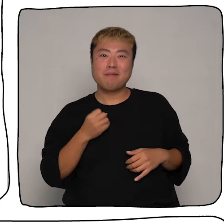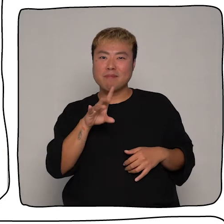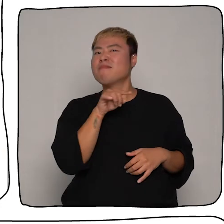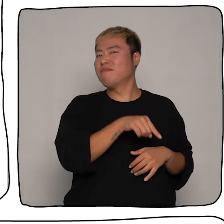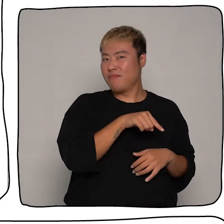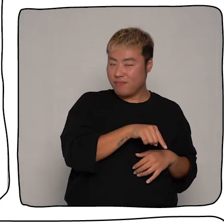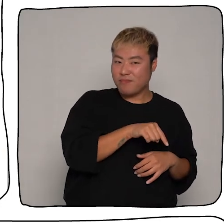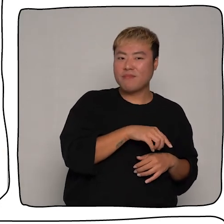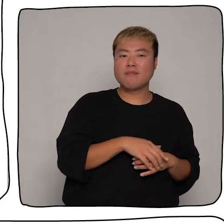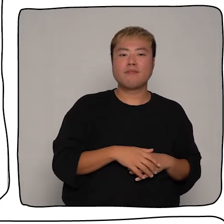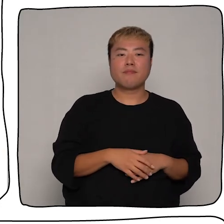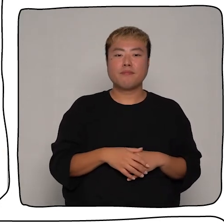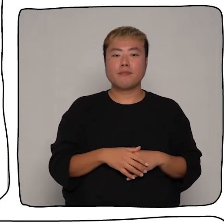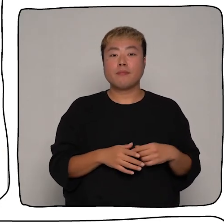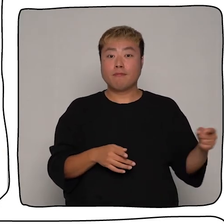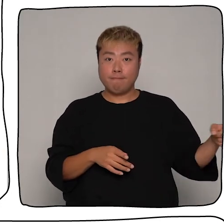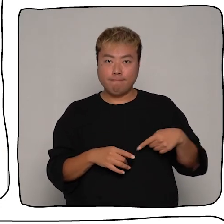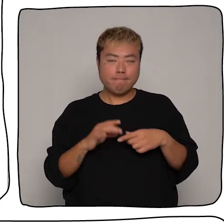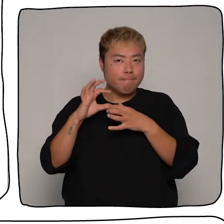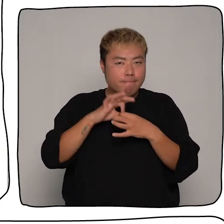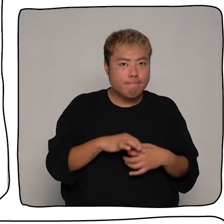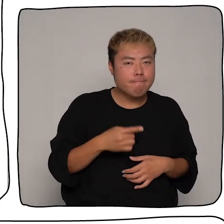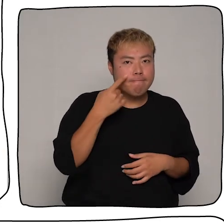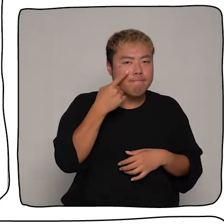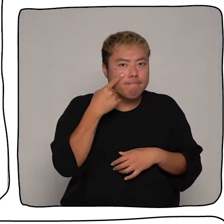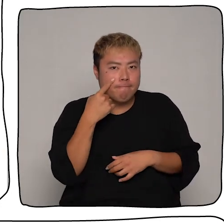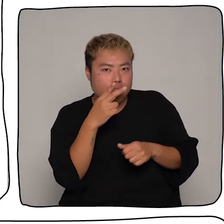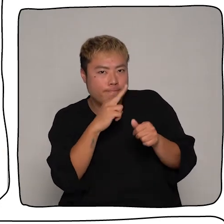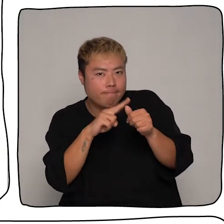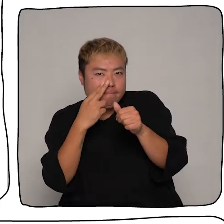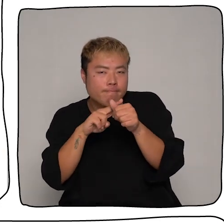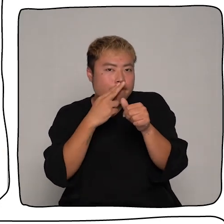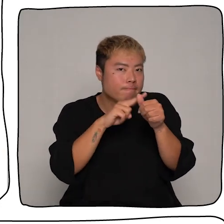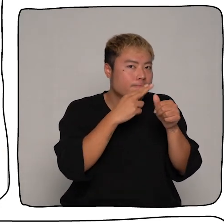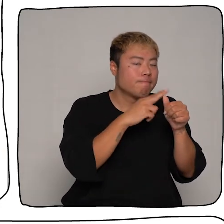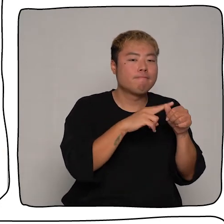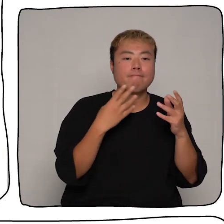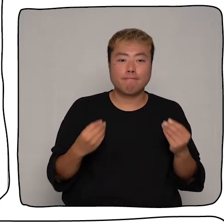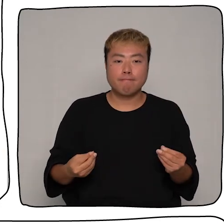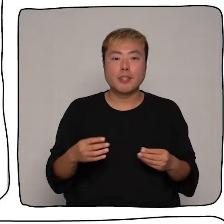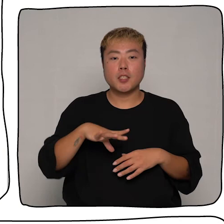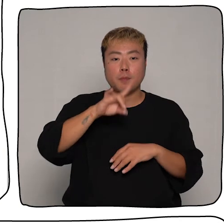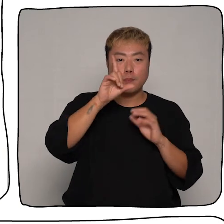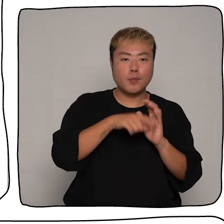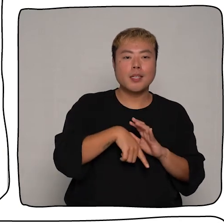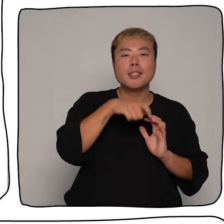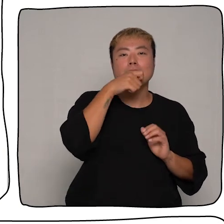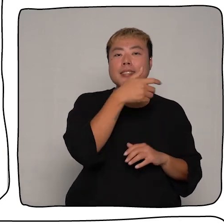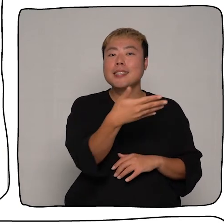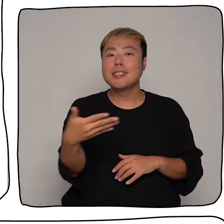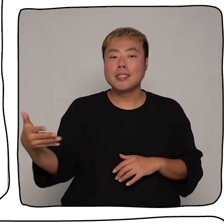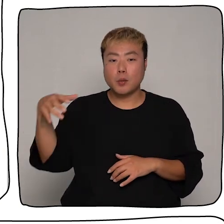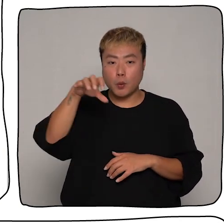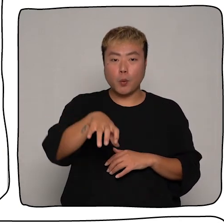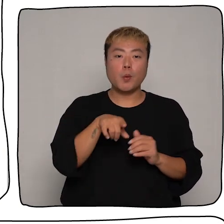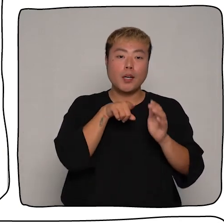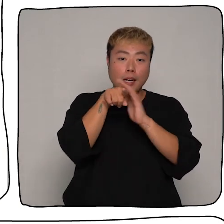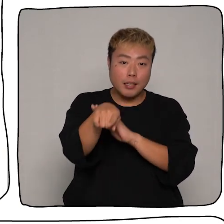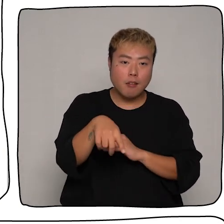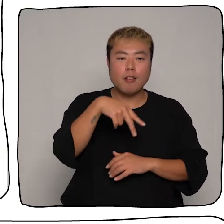him. On this project, we had some excursions. Yes, we visited a place where spring